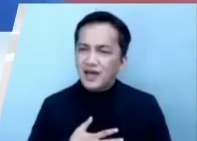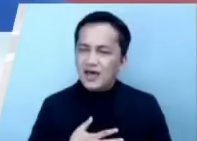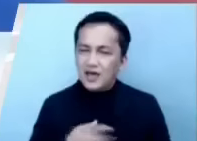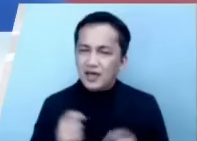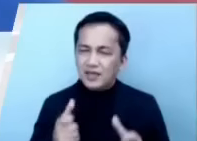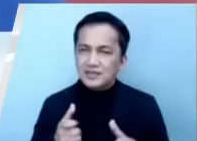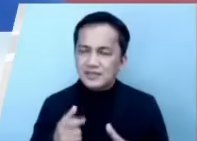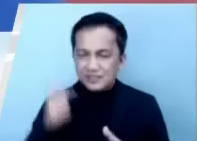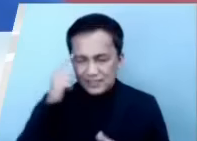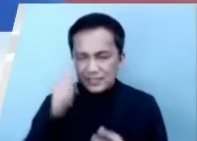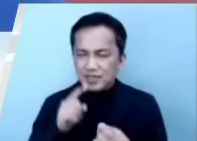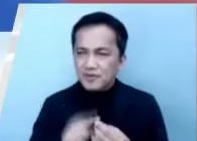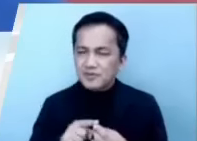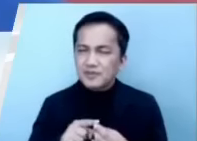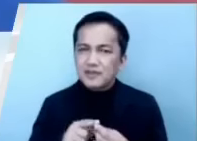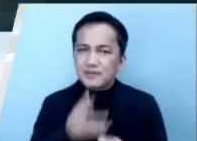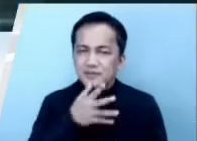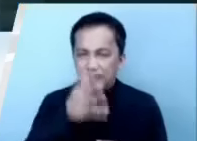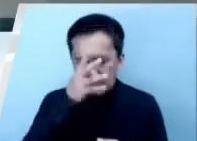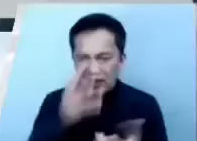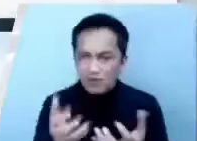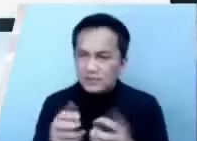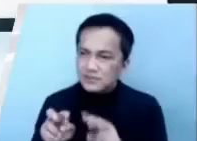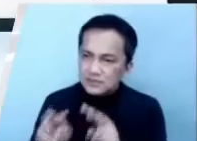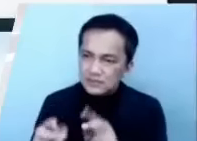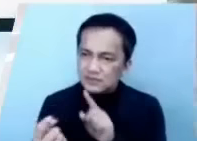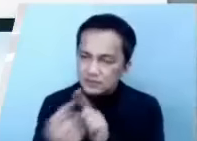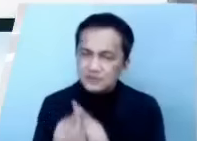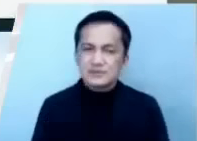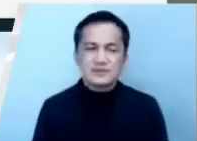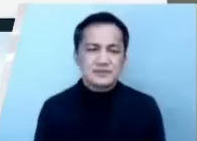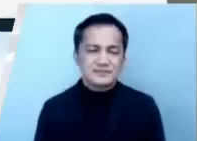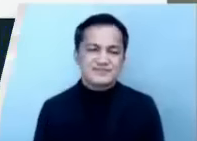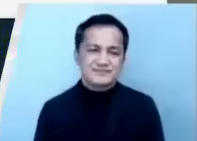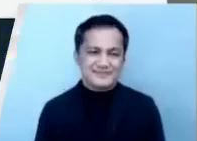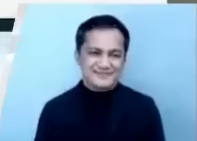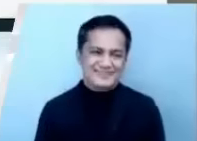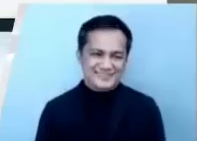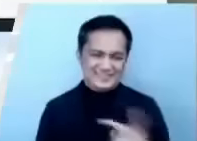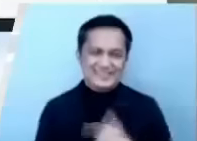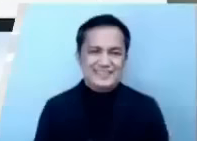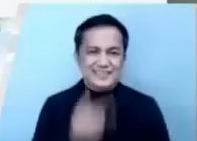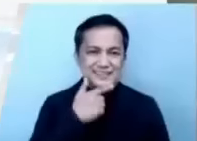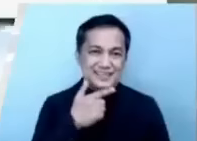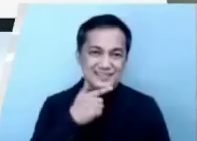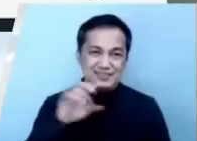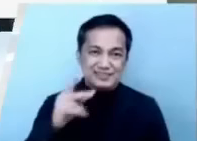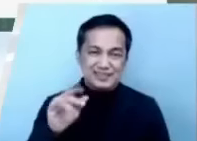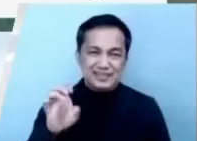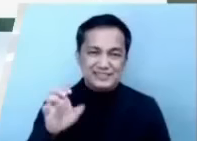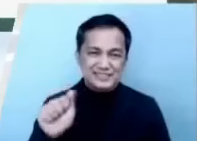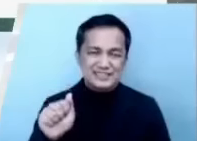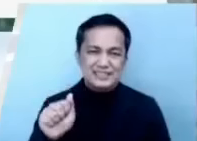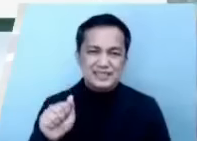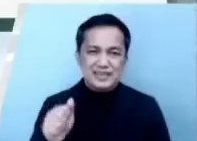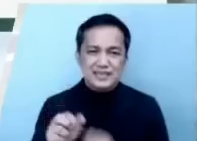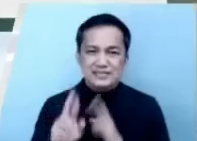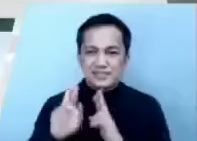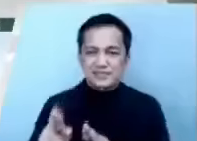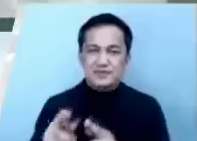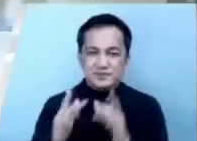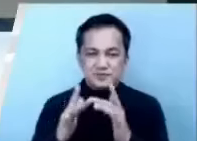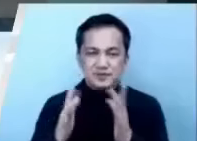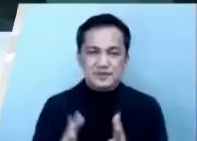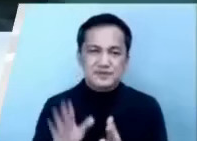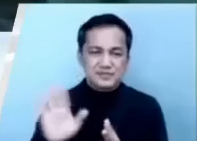parents. I thought I wanted to see them agad. Natatawa naman si Chelsea sa reaction ng netizens sa kanyang